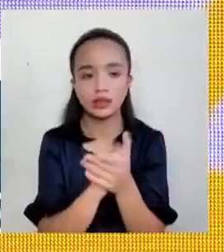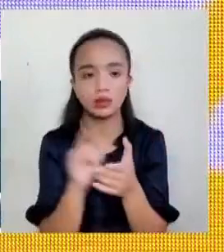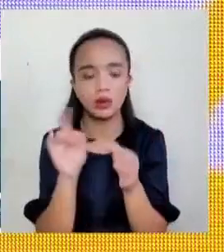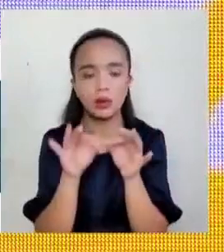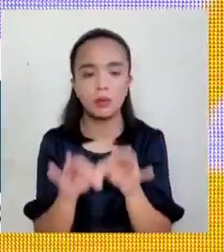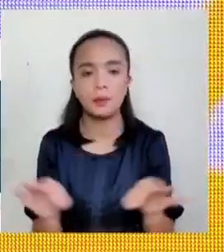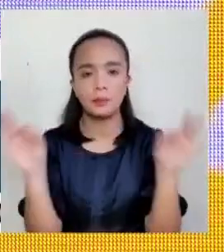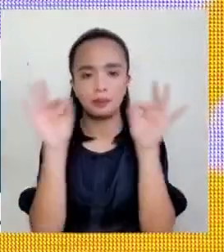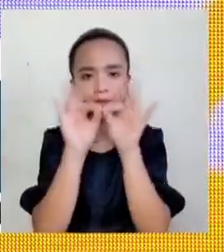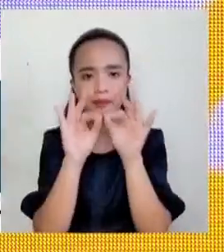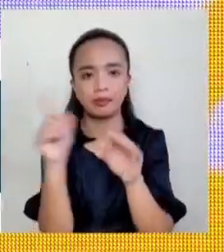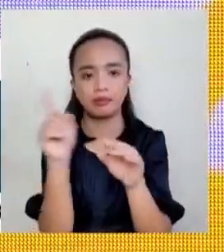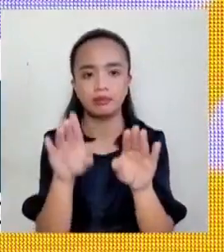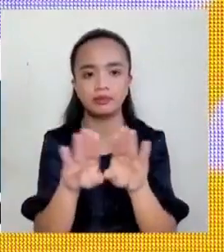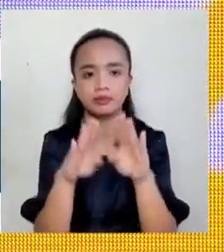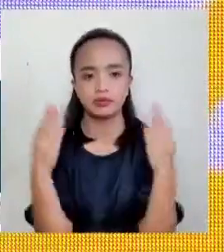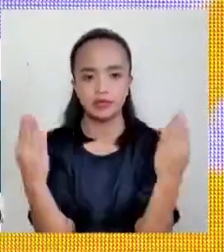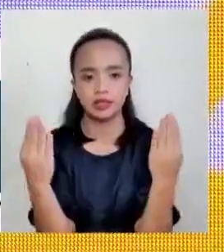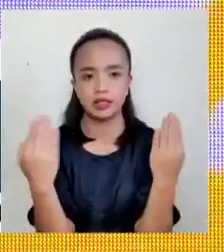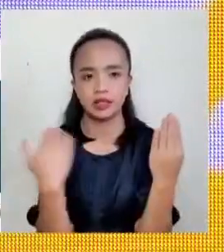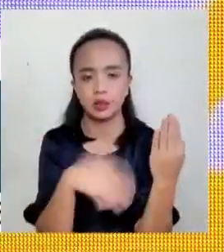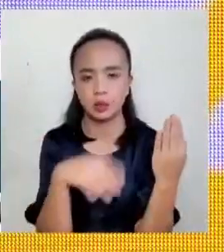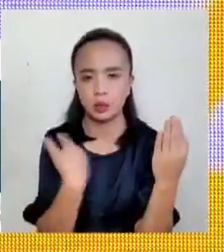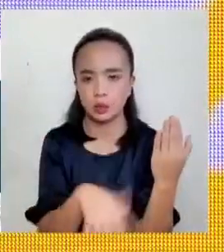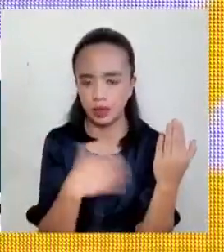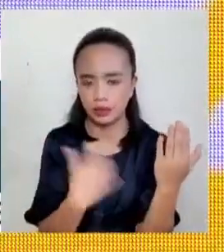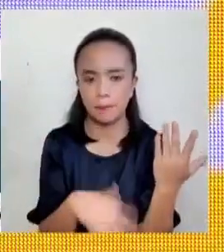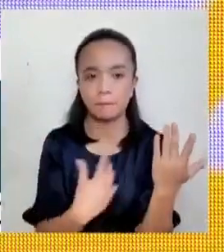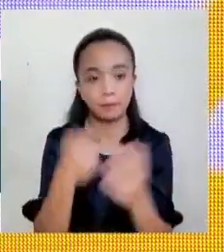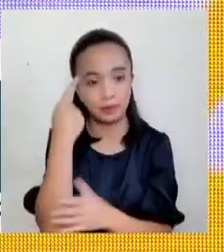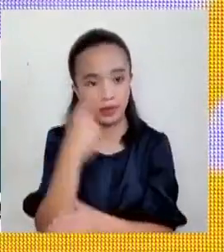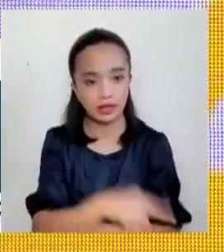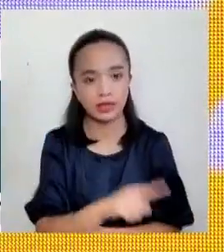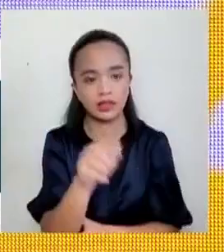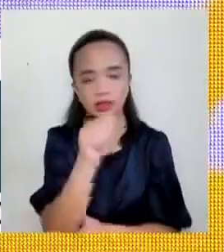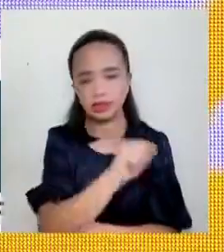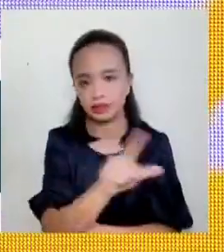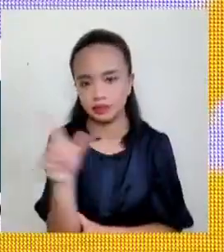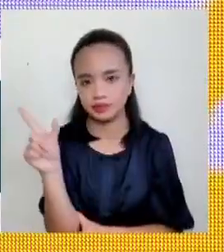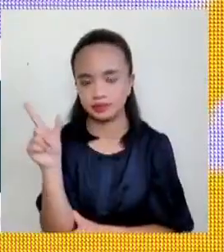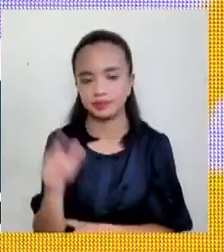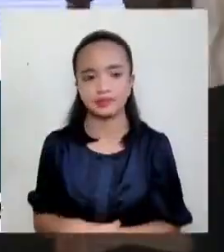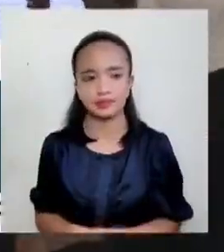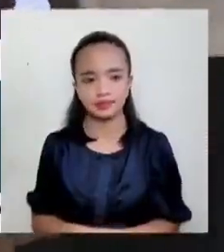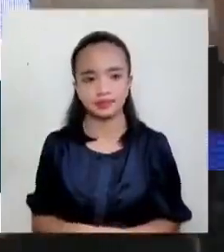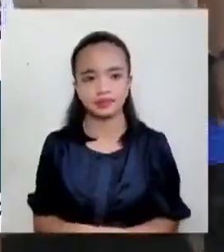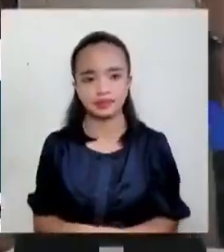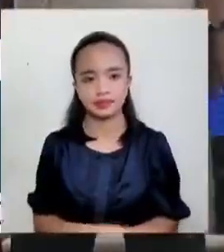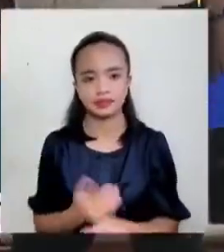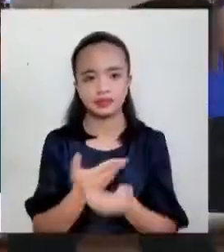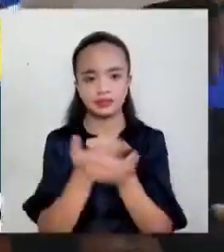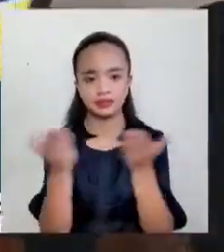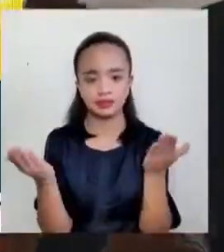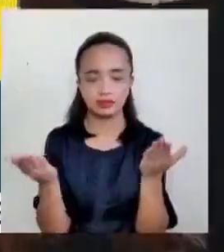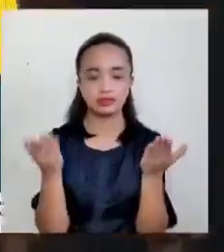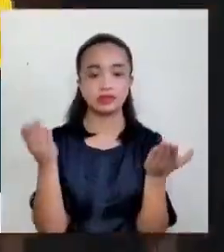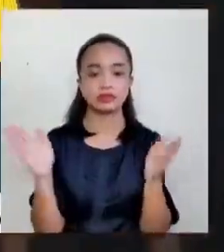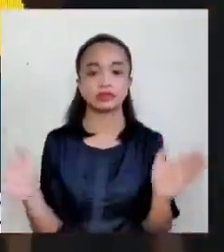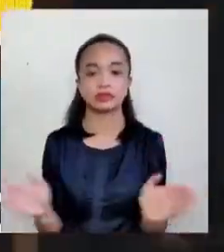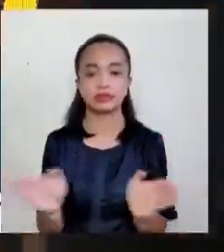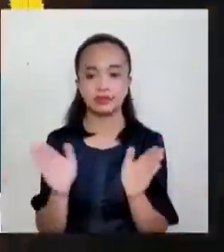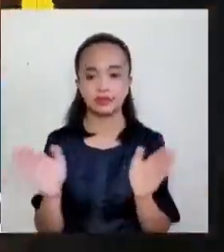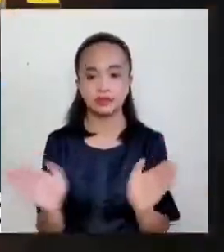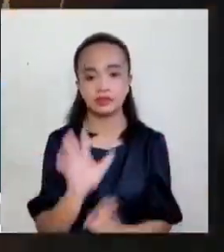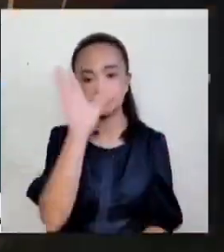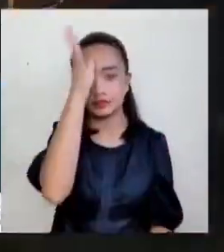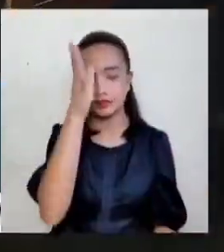magbubukas ng mga kahangahangang bagay para sa bawat isa sa inyo. She also urges parents to encourage